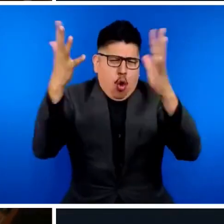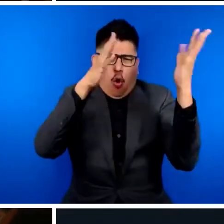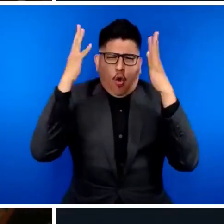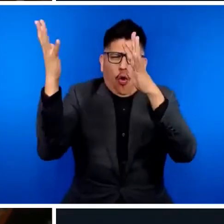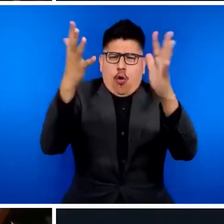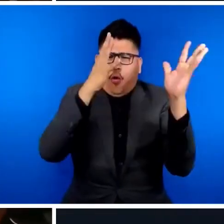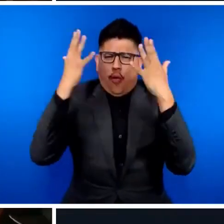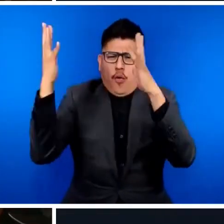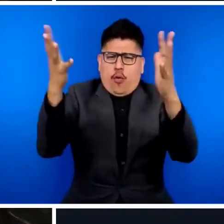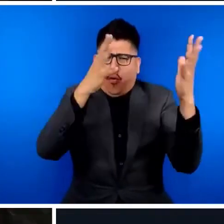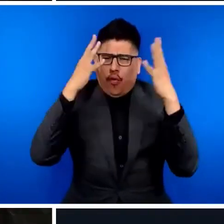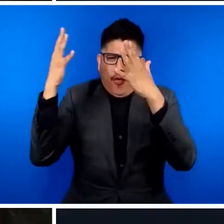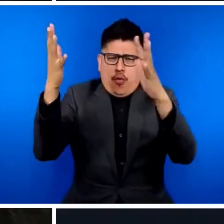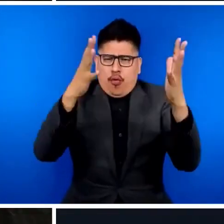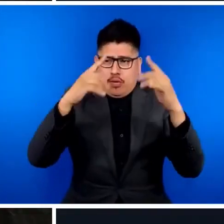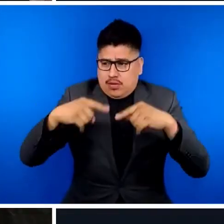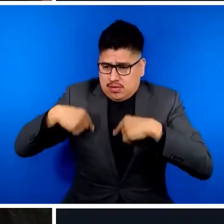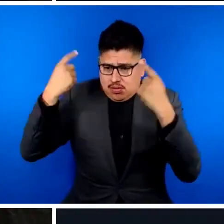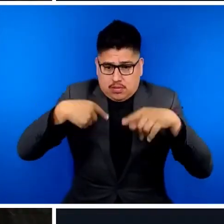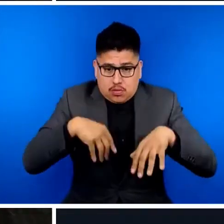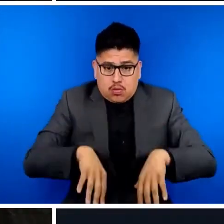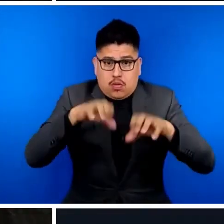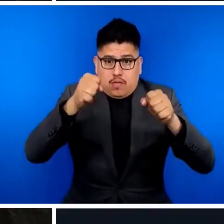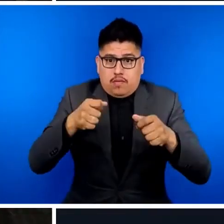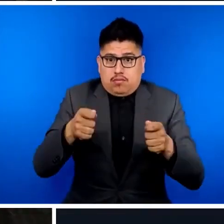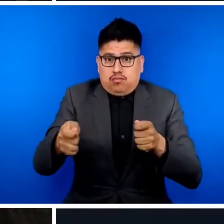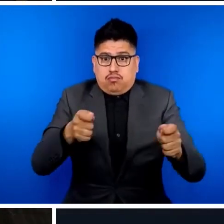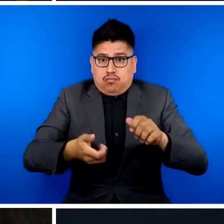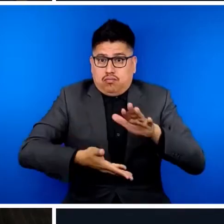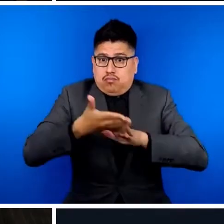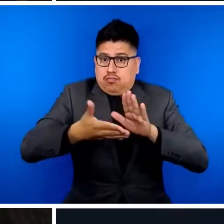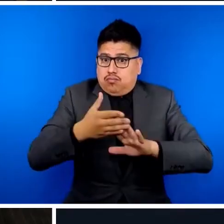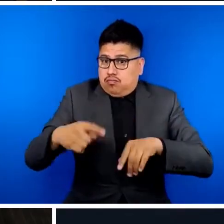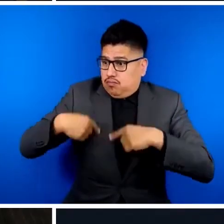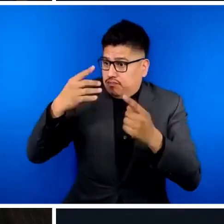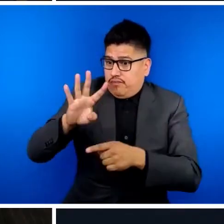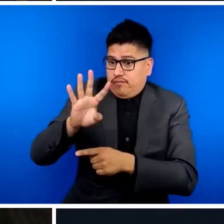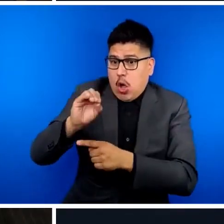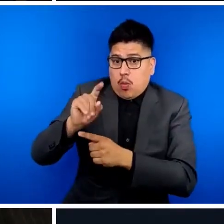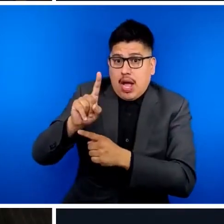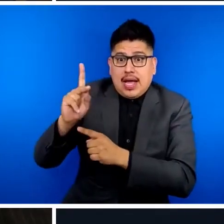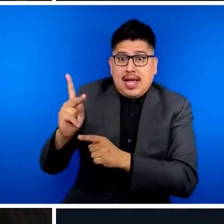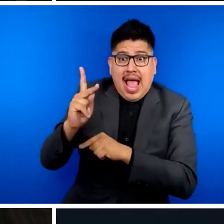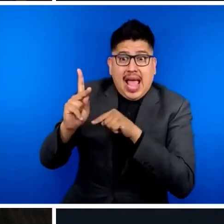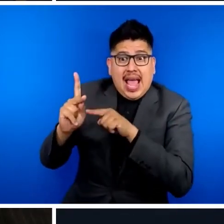Since I took office, the typical 401k balance is up by at least